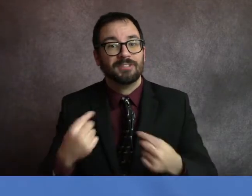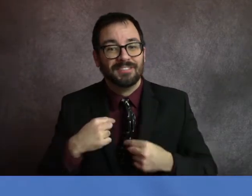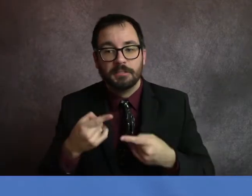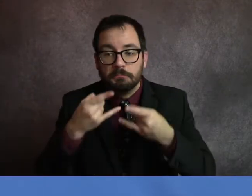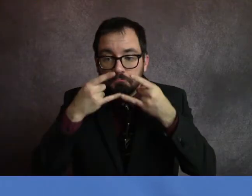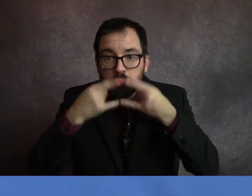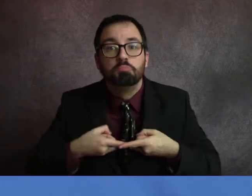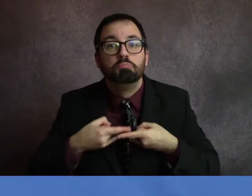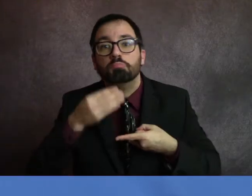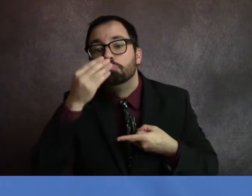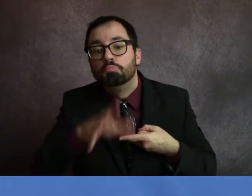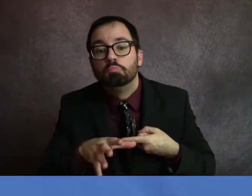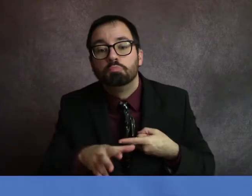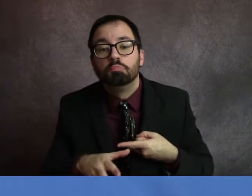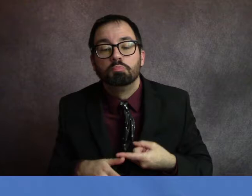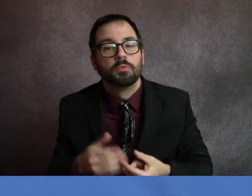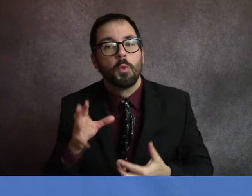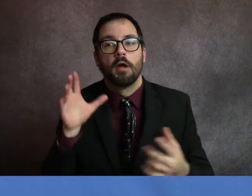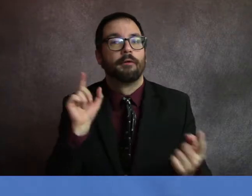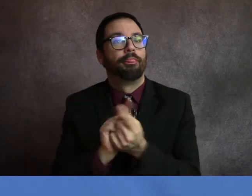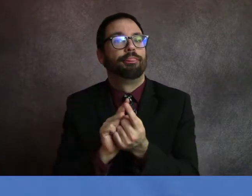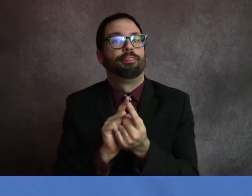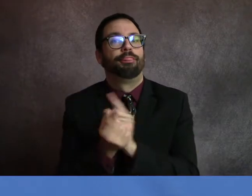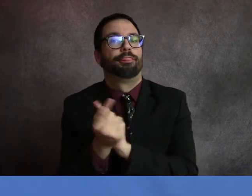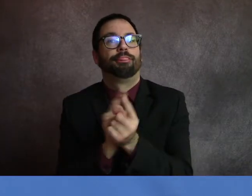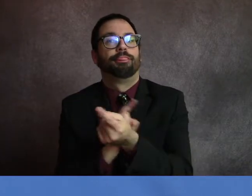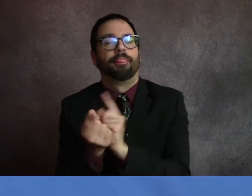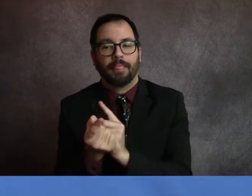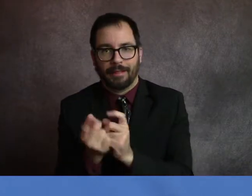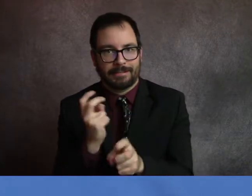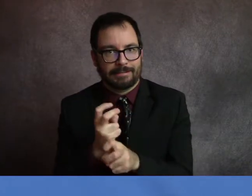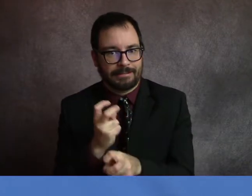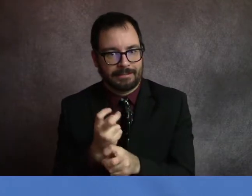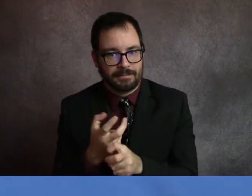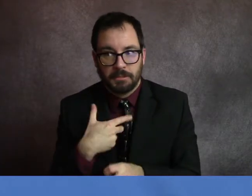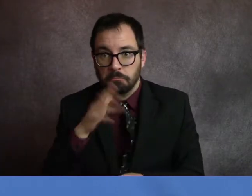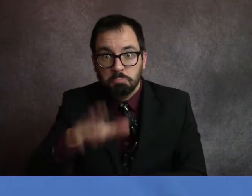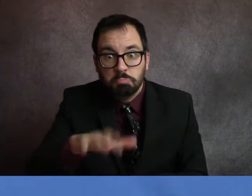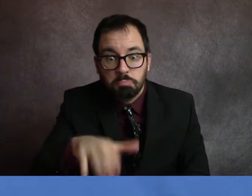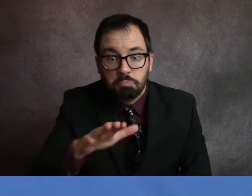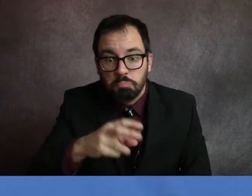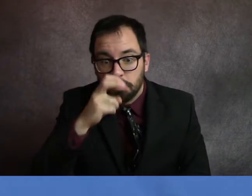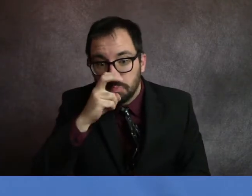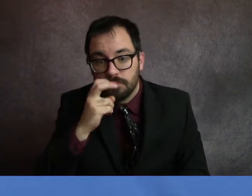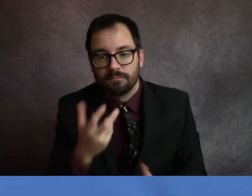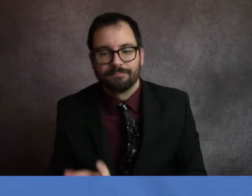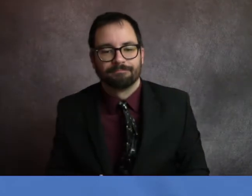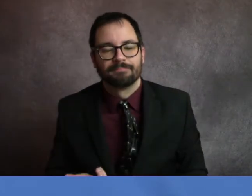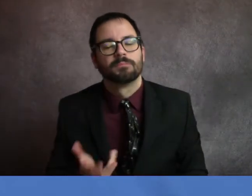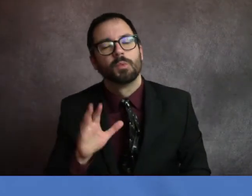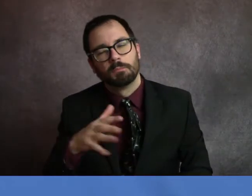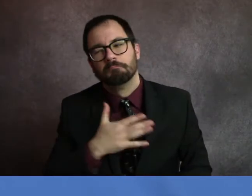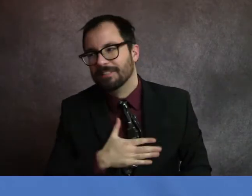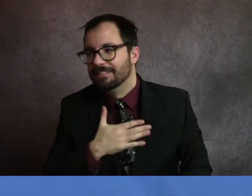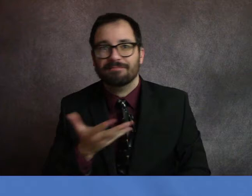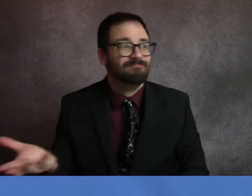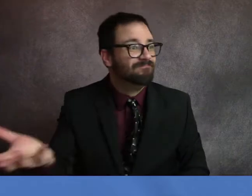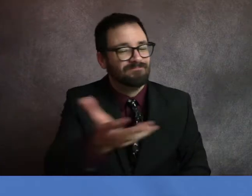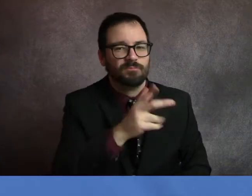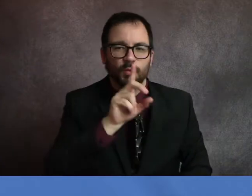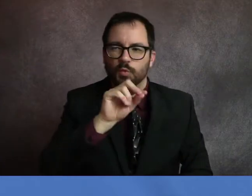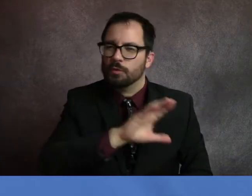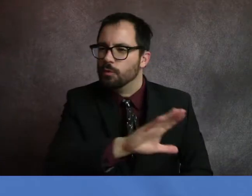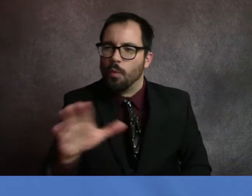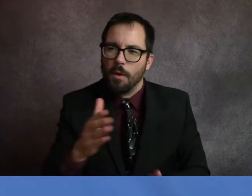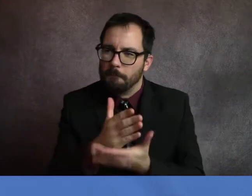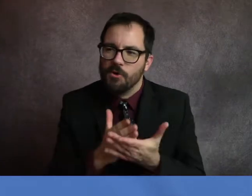in a restaurant or you visit a store and you want to help small businesses stay open, do your part and follow the guidelines. And